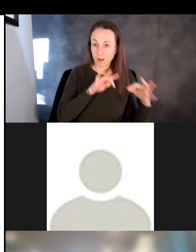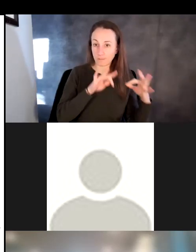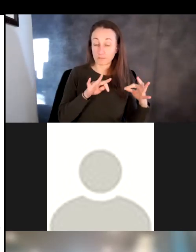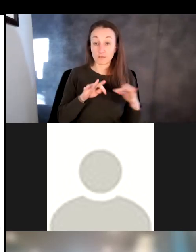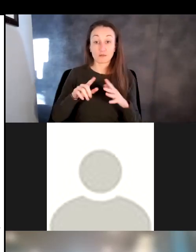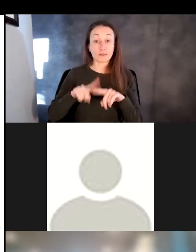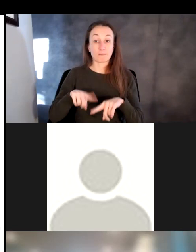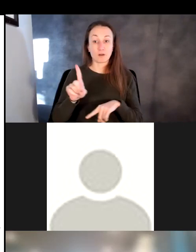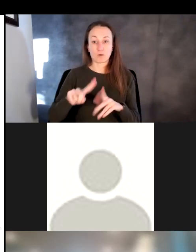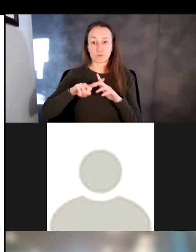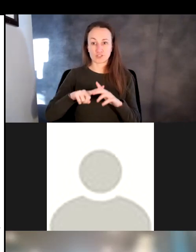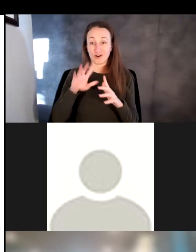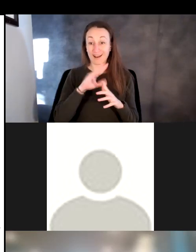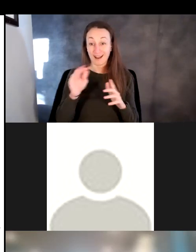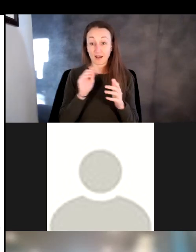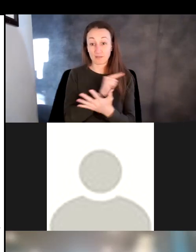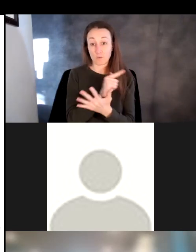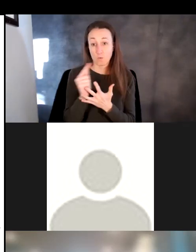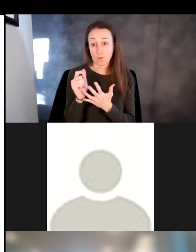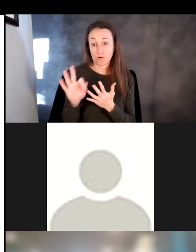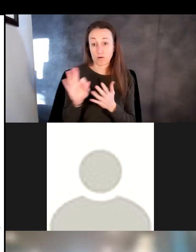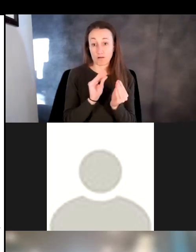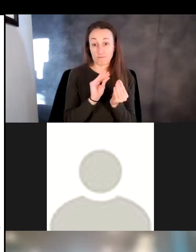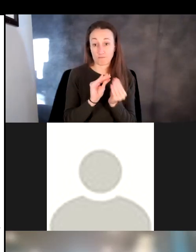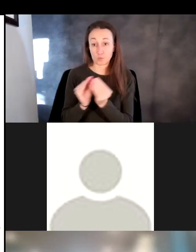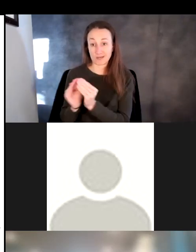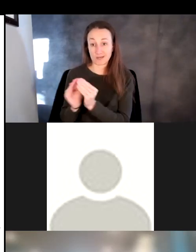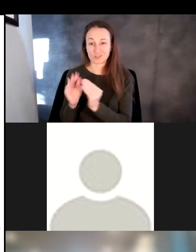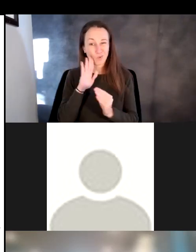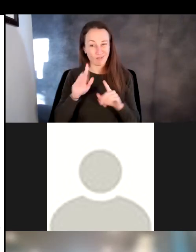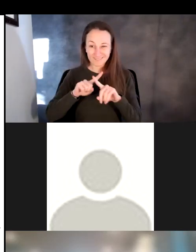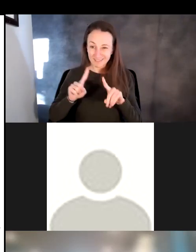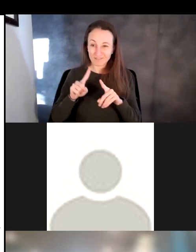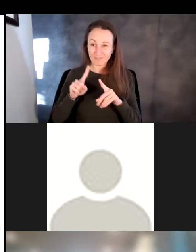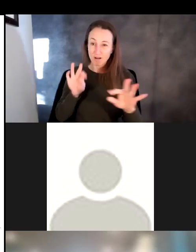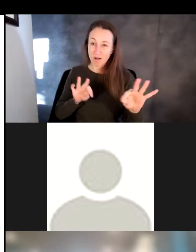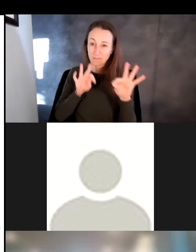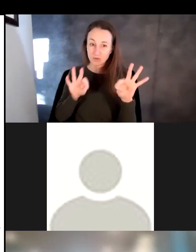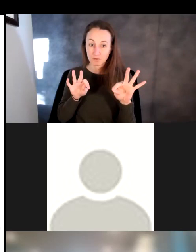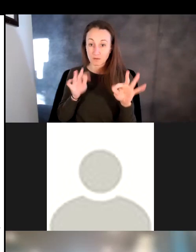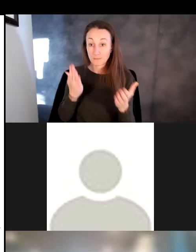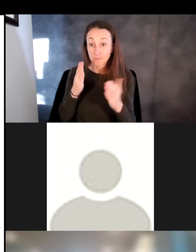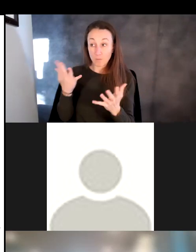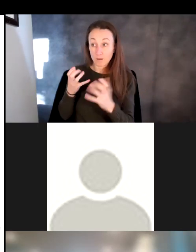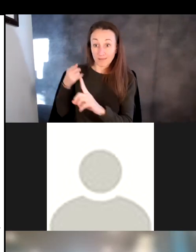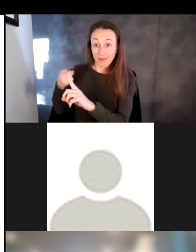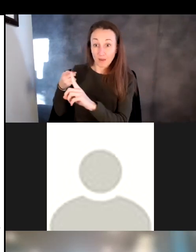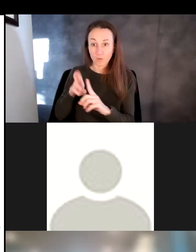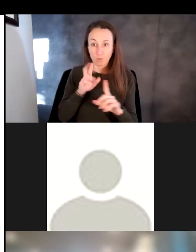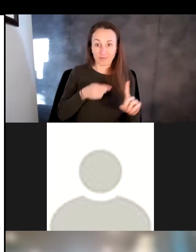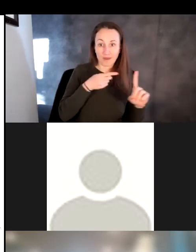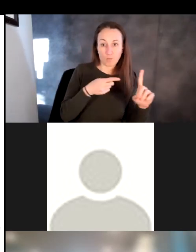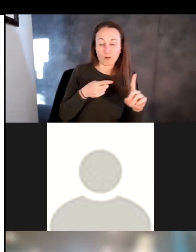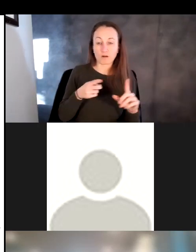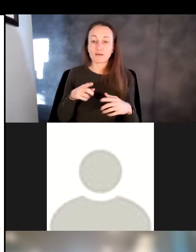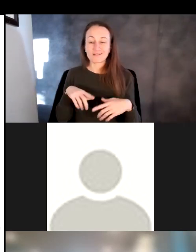make mutations, we might end up at different optima. Obviously, we want to be at this one or this one, the global optimum. Again, global, whenever